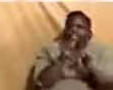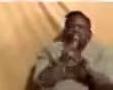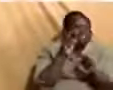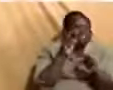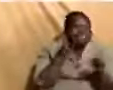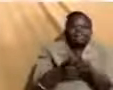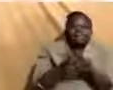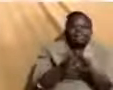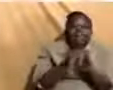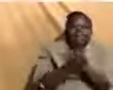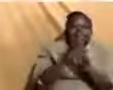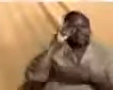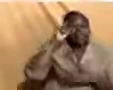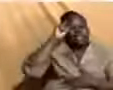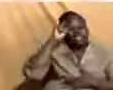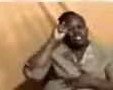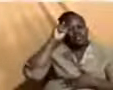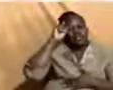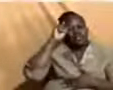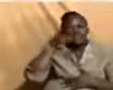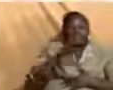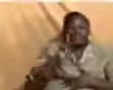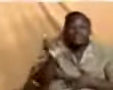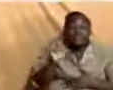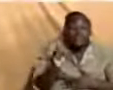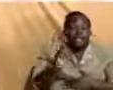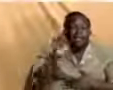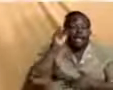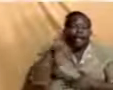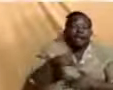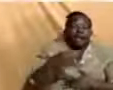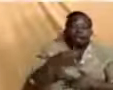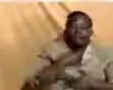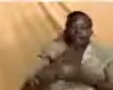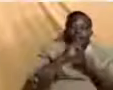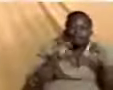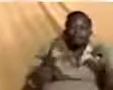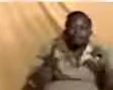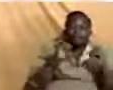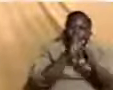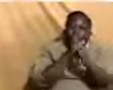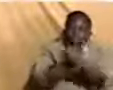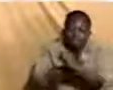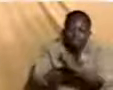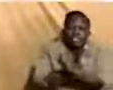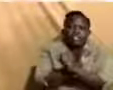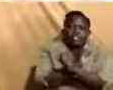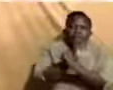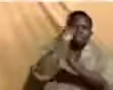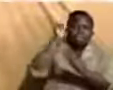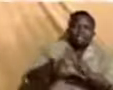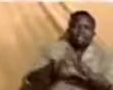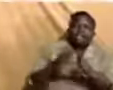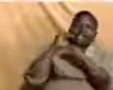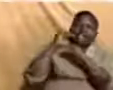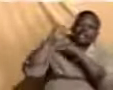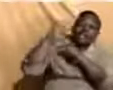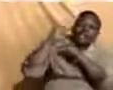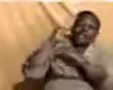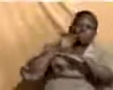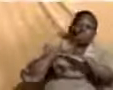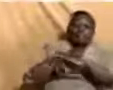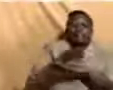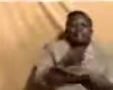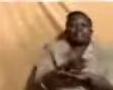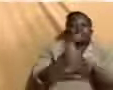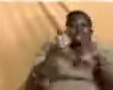the AG. The president does not have absolute immunity. He has limited immunity with respect to